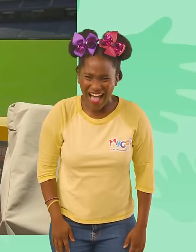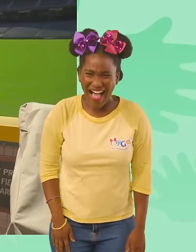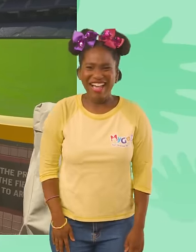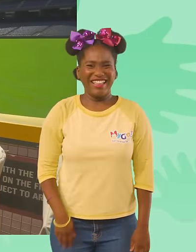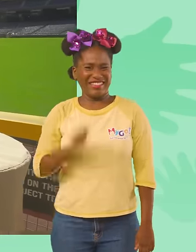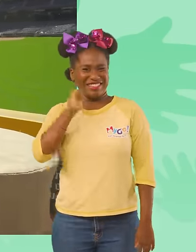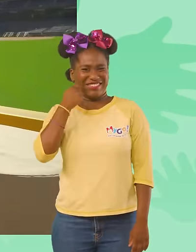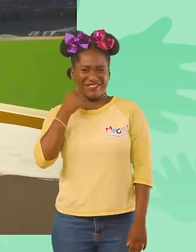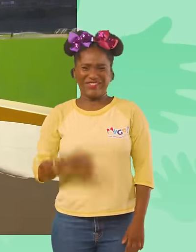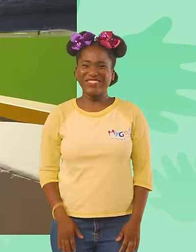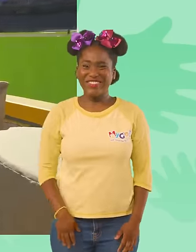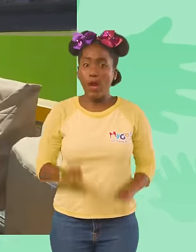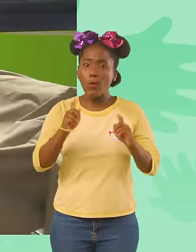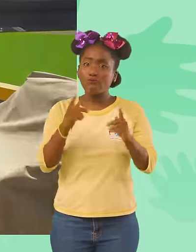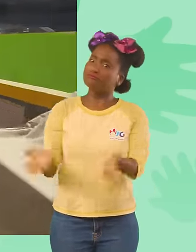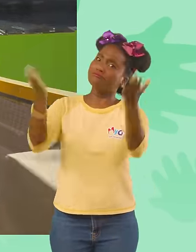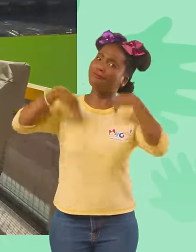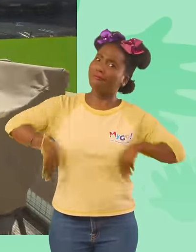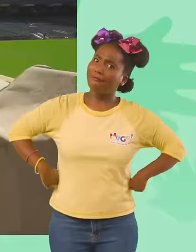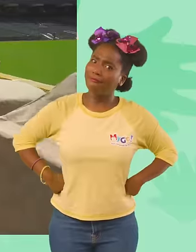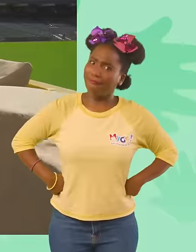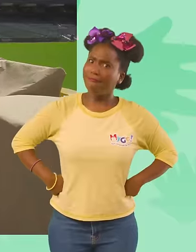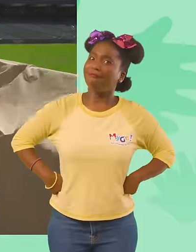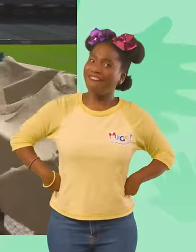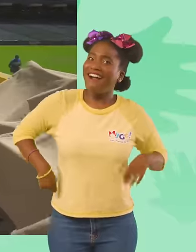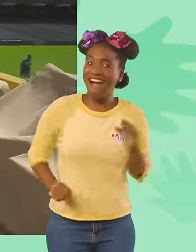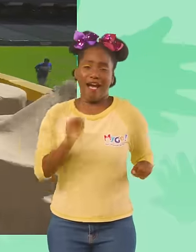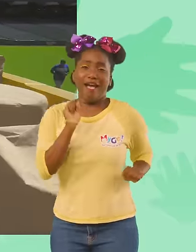Whoa. Okay, follow me.